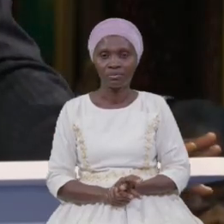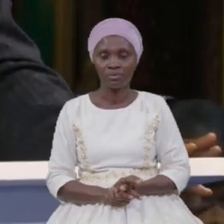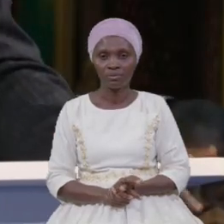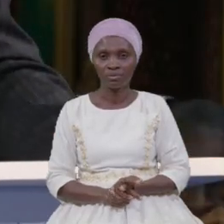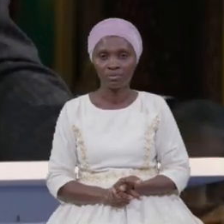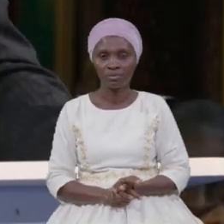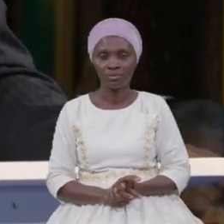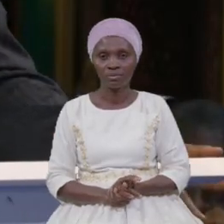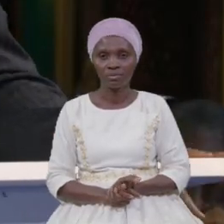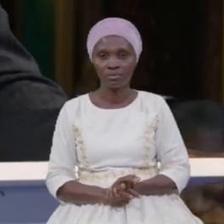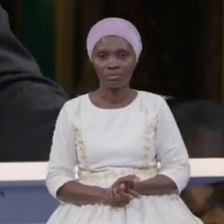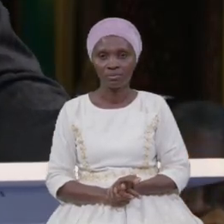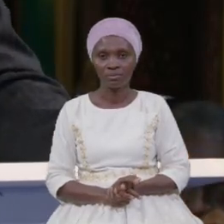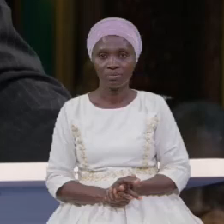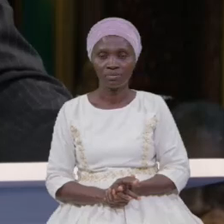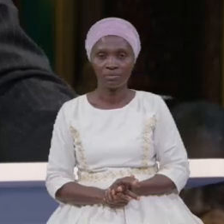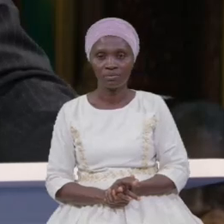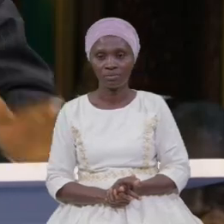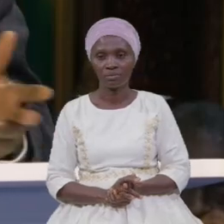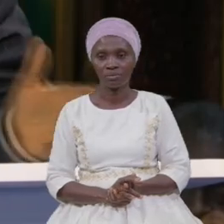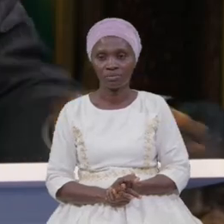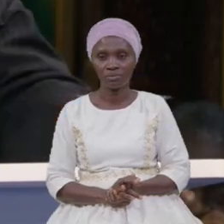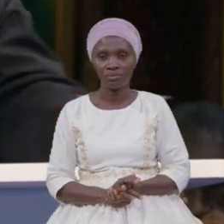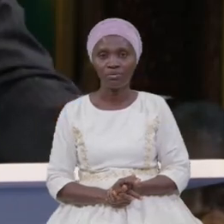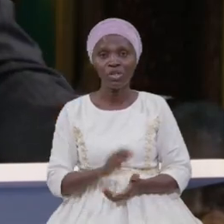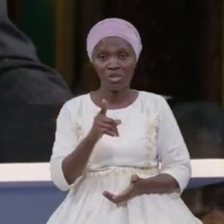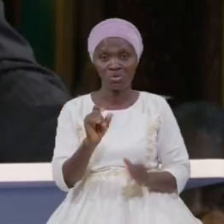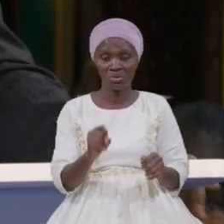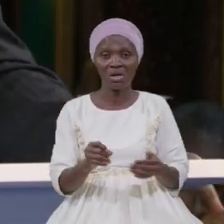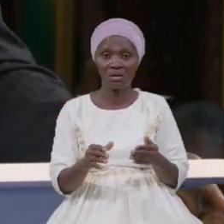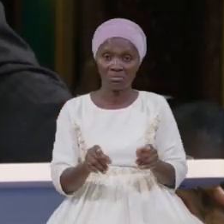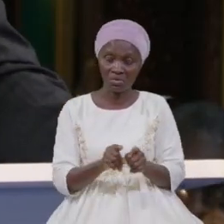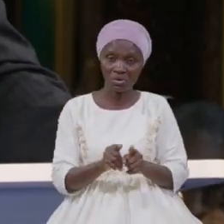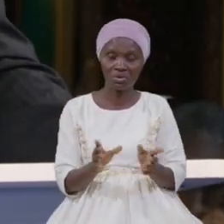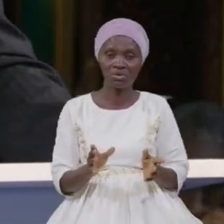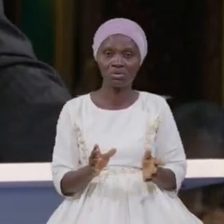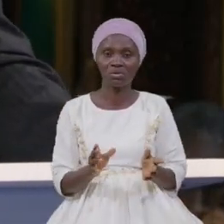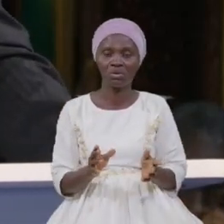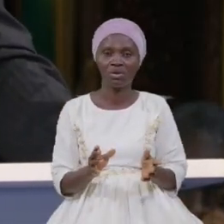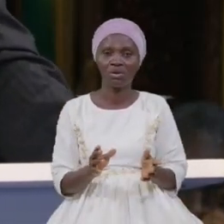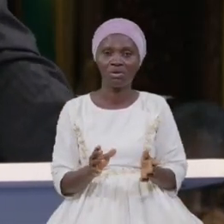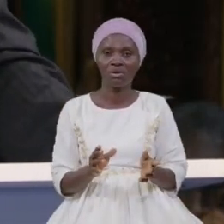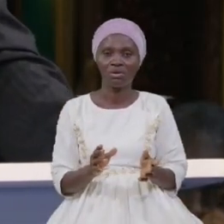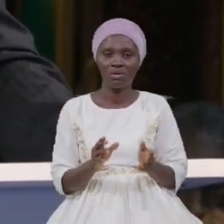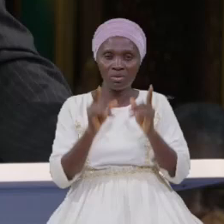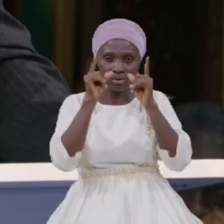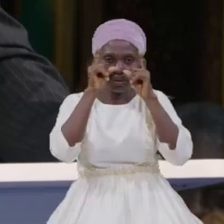take a video of your own self and record everything, and you can send it as well.